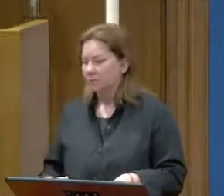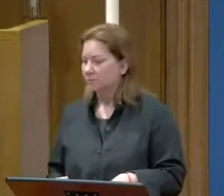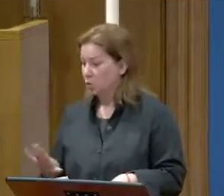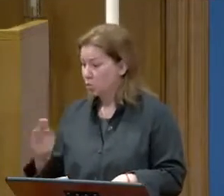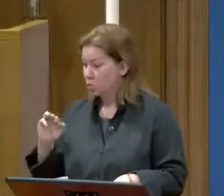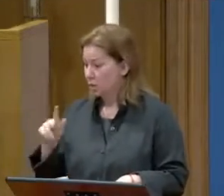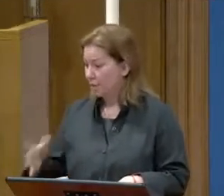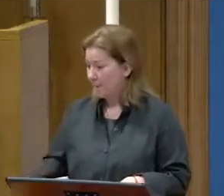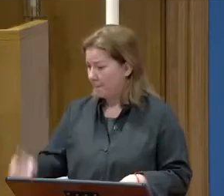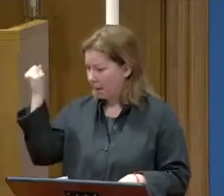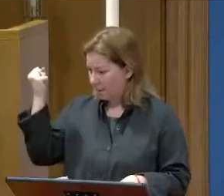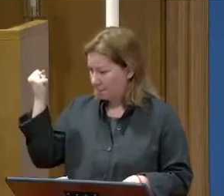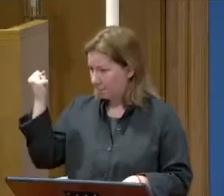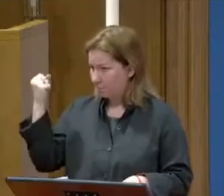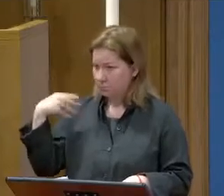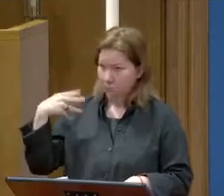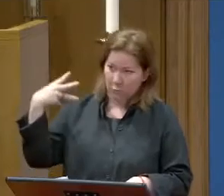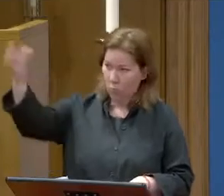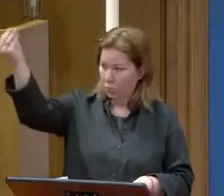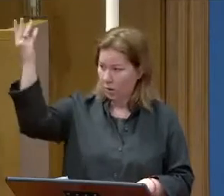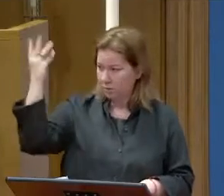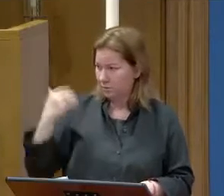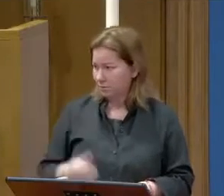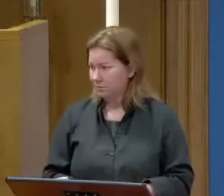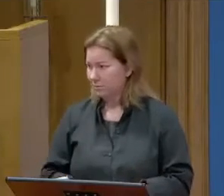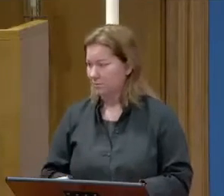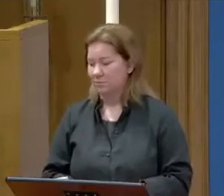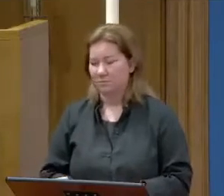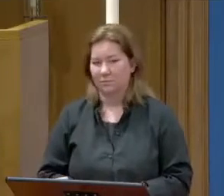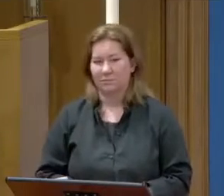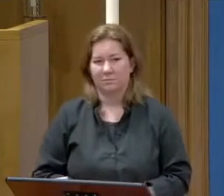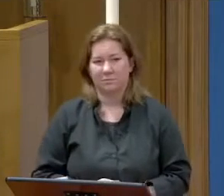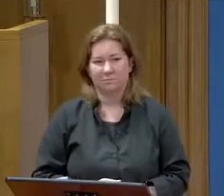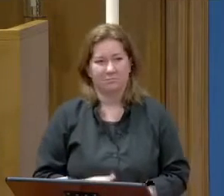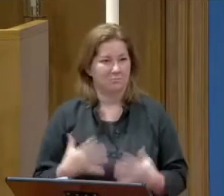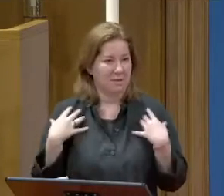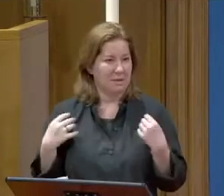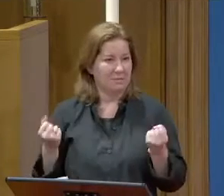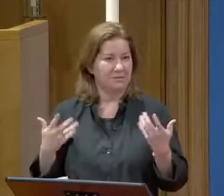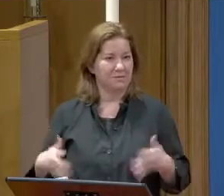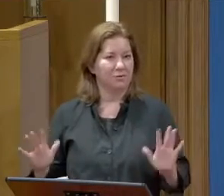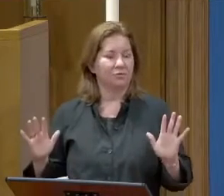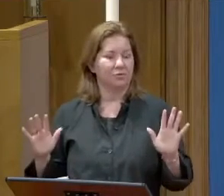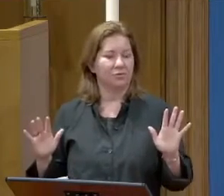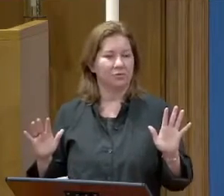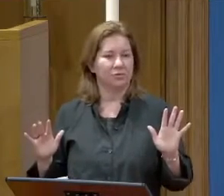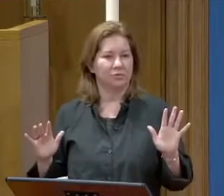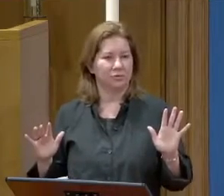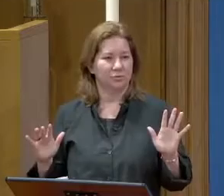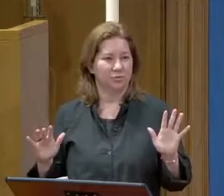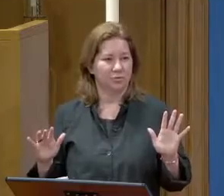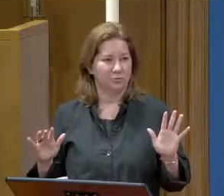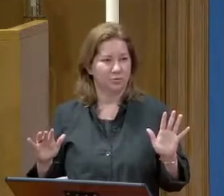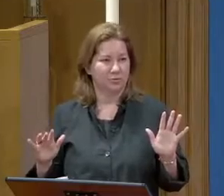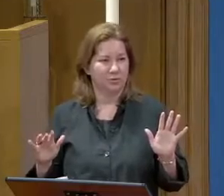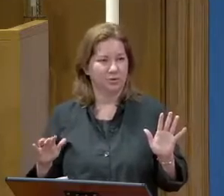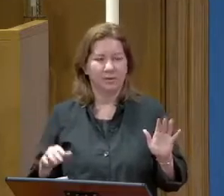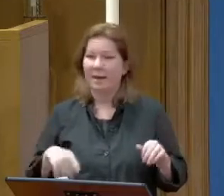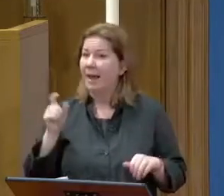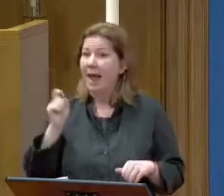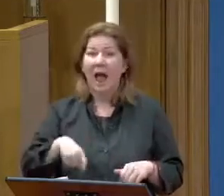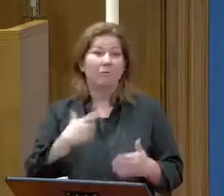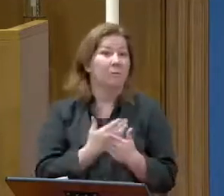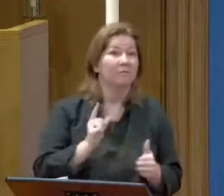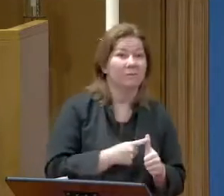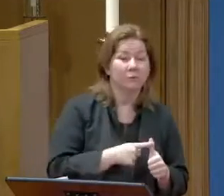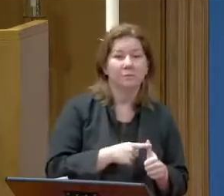up your mat and walk." And he heals him. And he doesn't end up having to be first, and he doesn't have